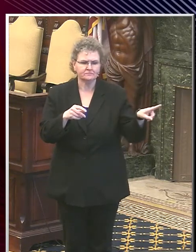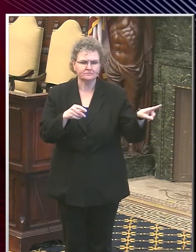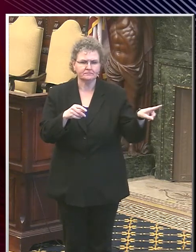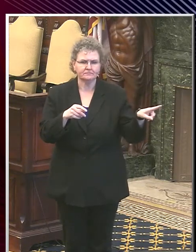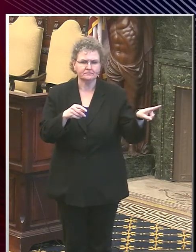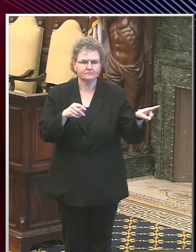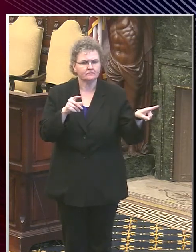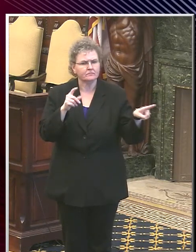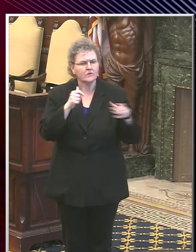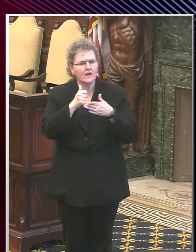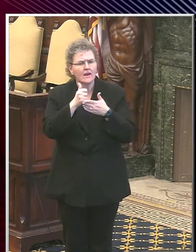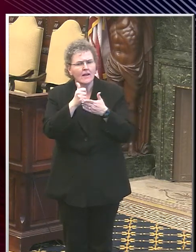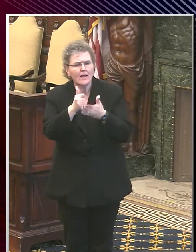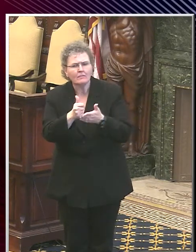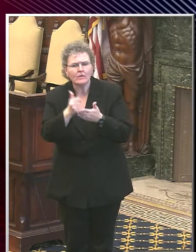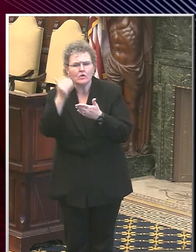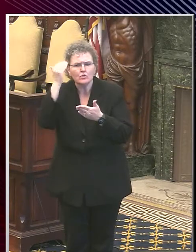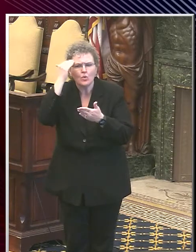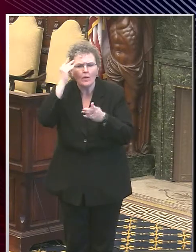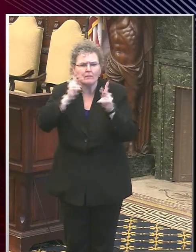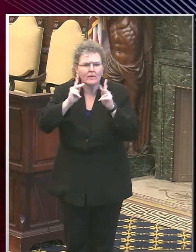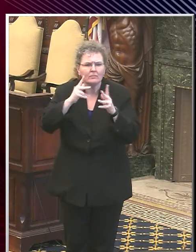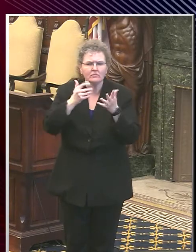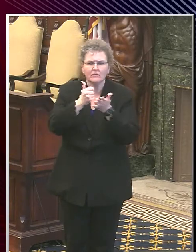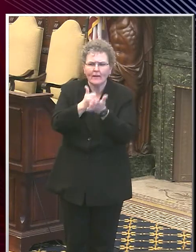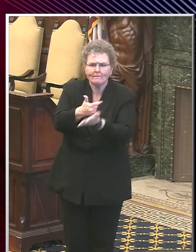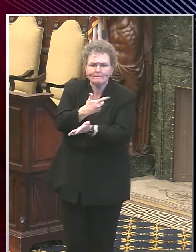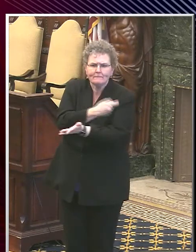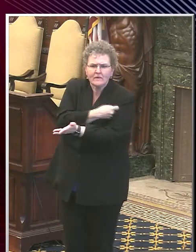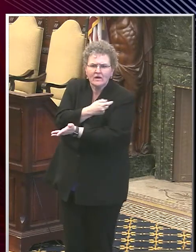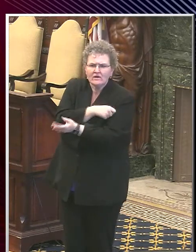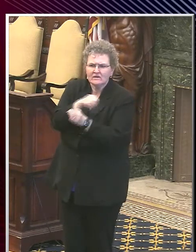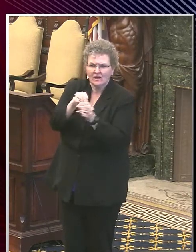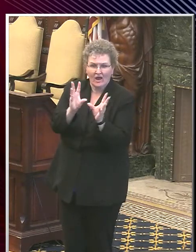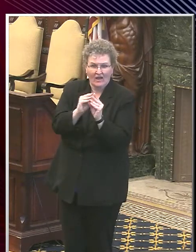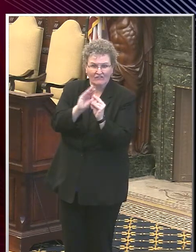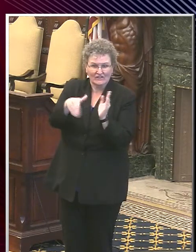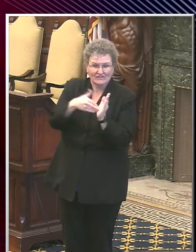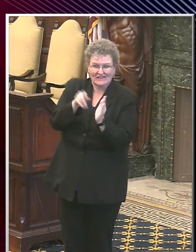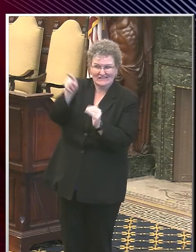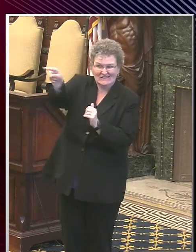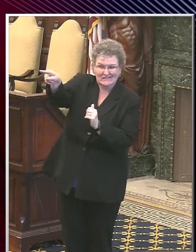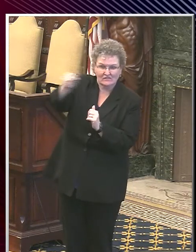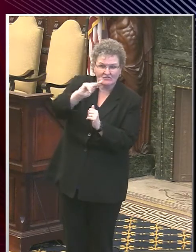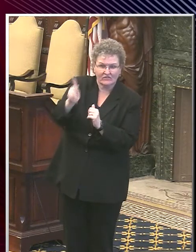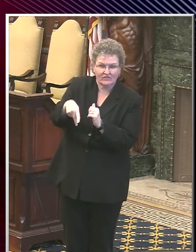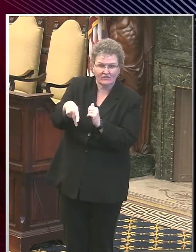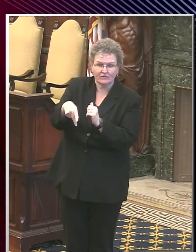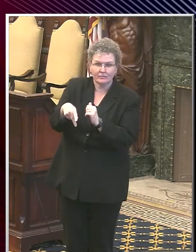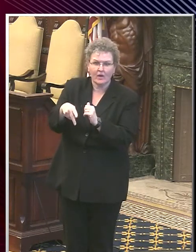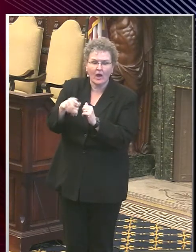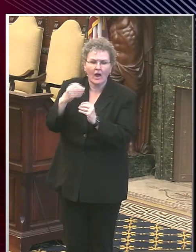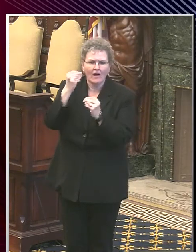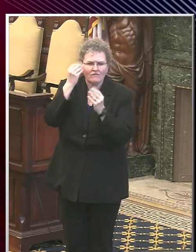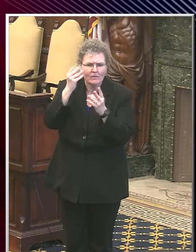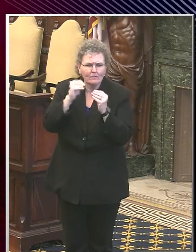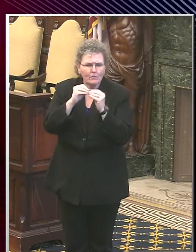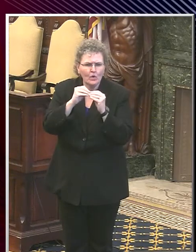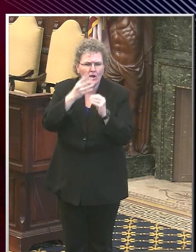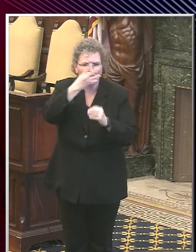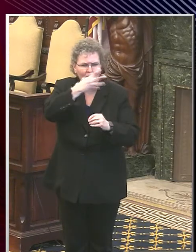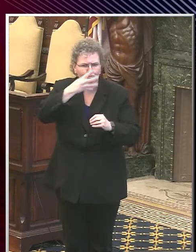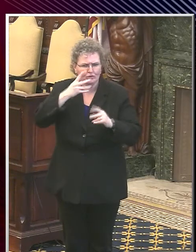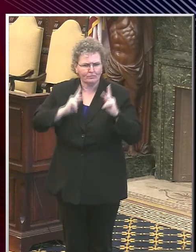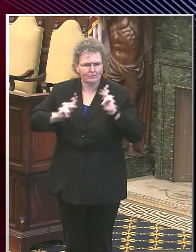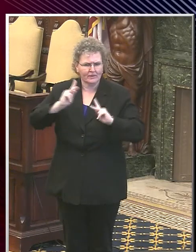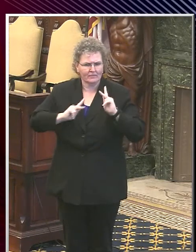and residents that might want to register for vaccination at the convention center in terms of being requested information about their migration status or any